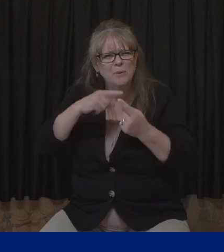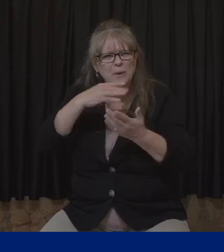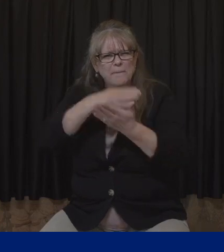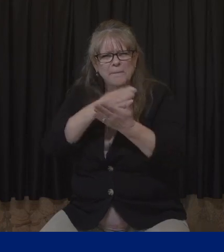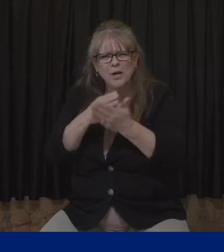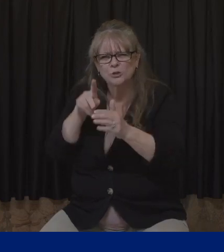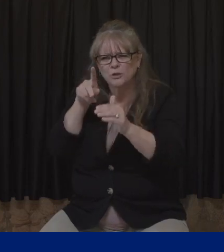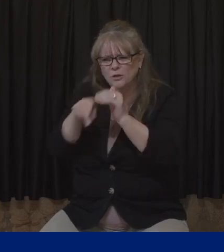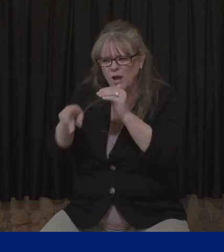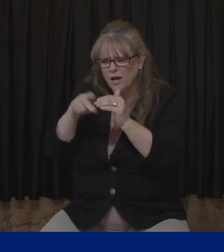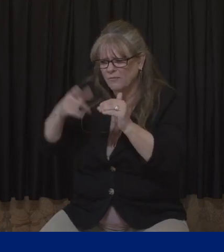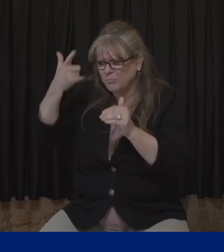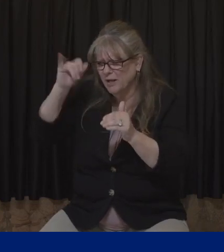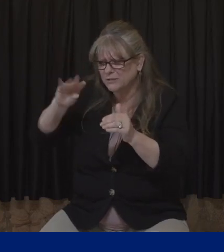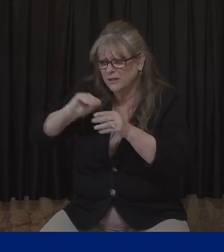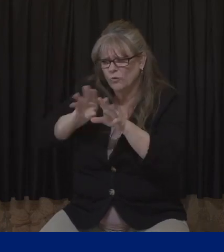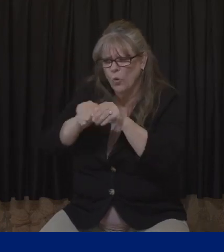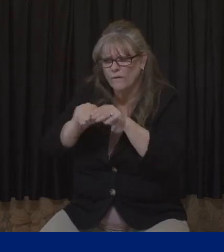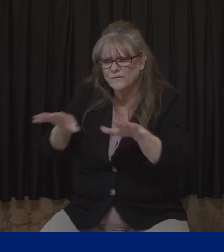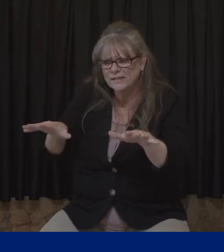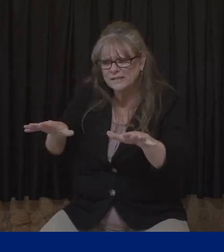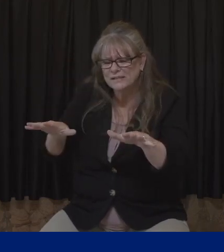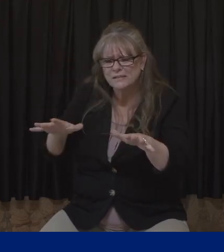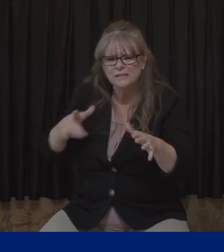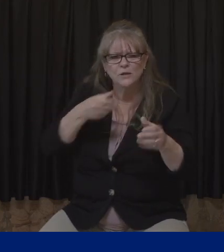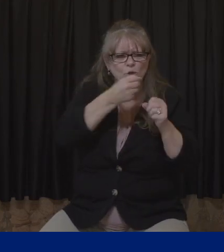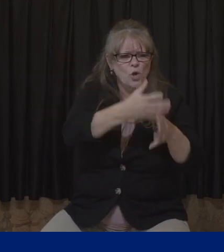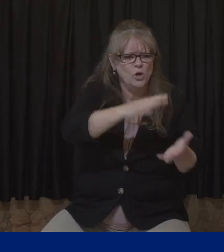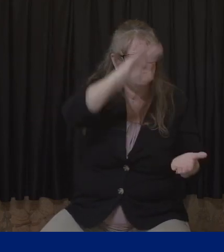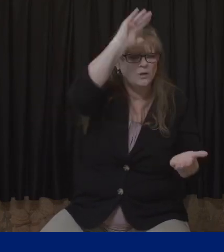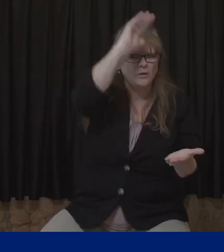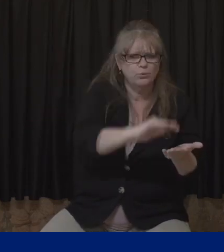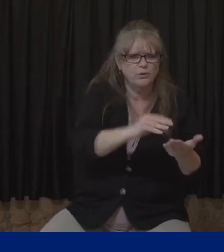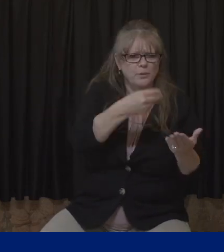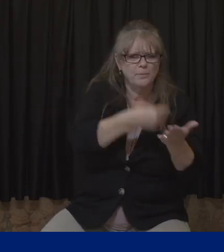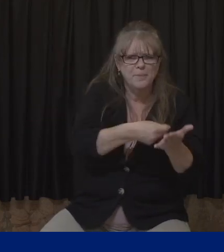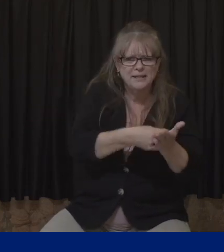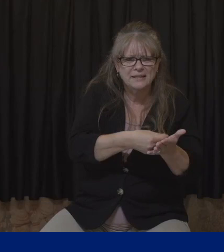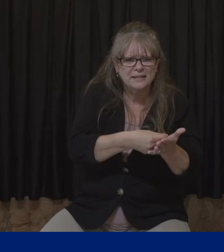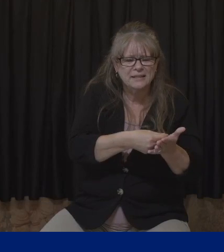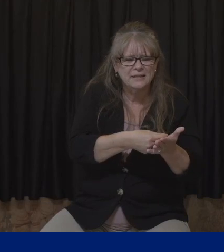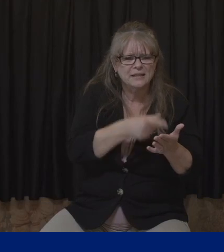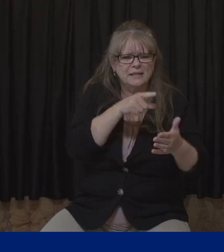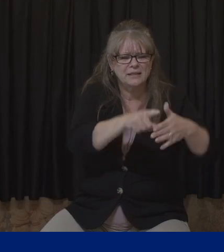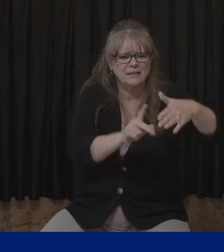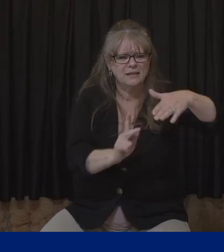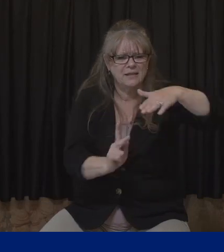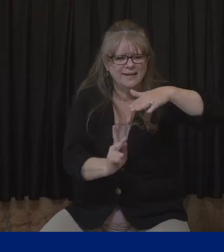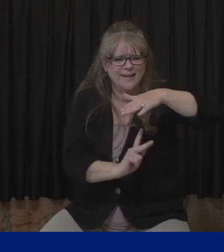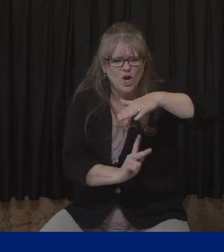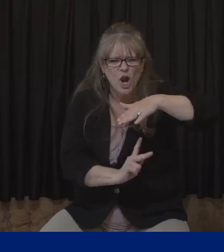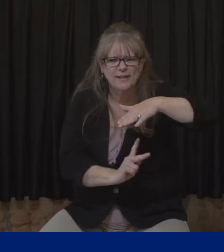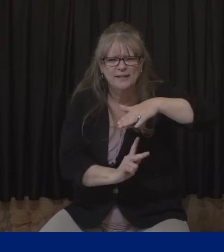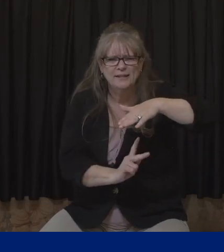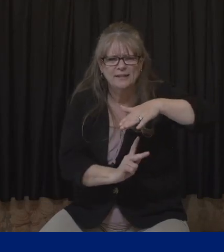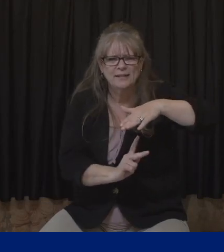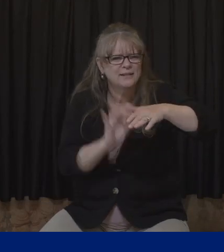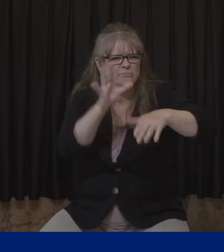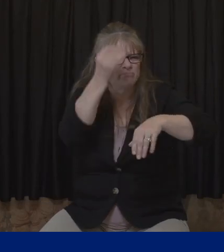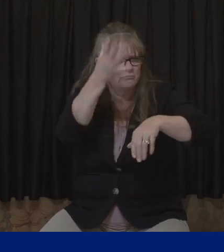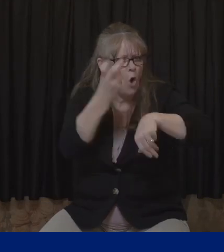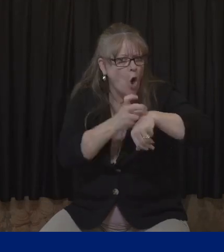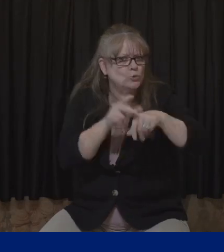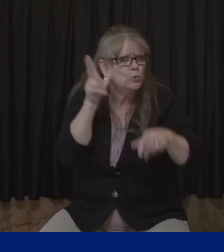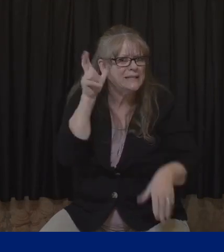to full-day kindergarten. Do you think that option should be on the table? And what other options would you present forward if you don't want that one to